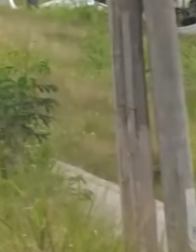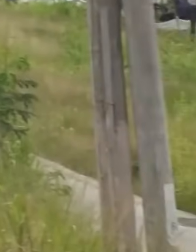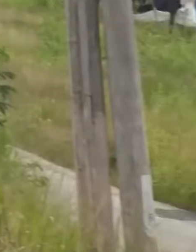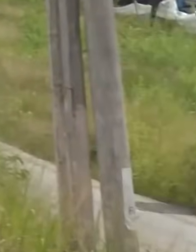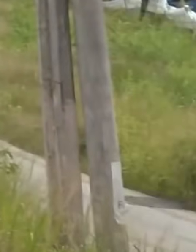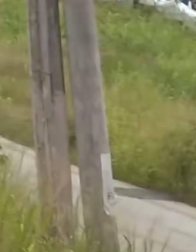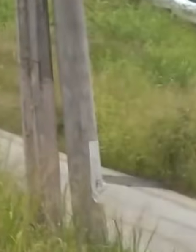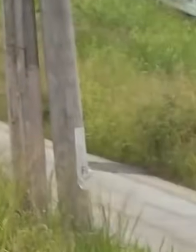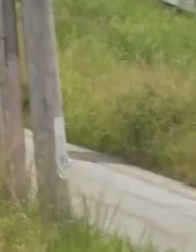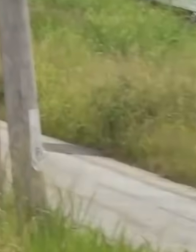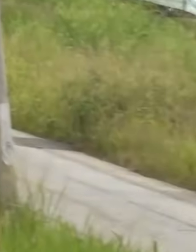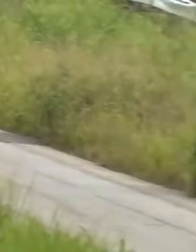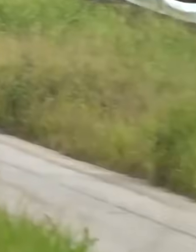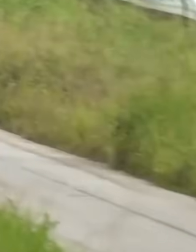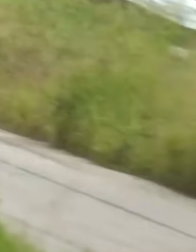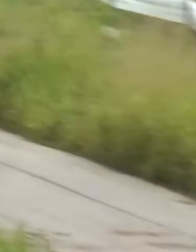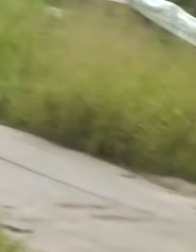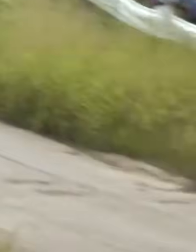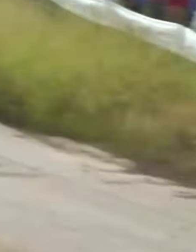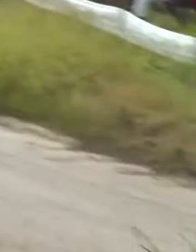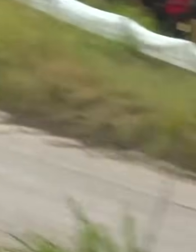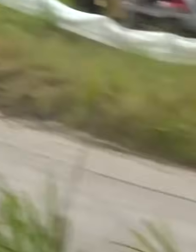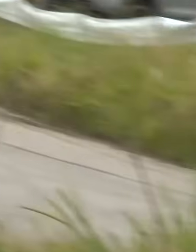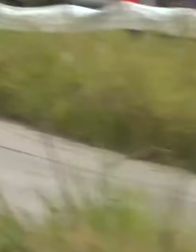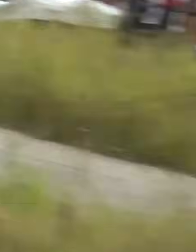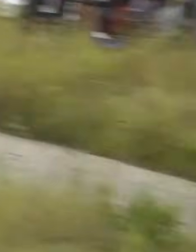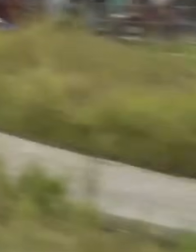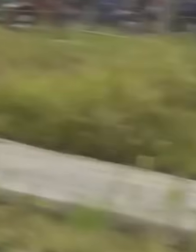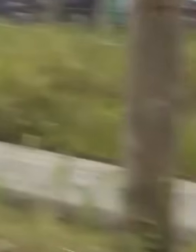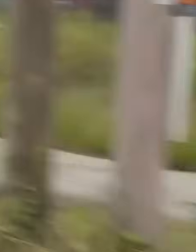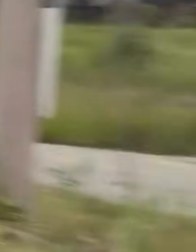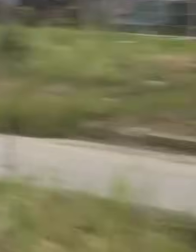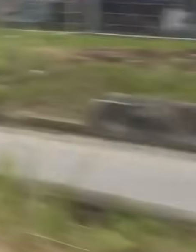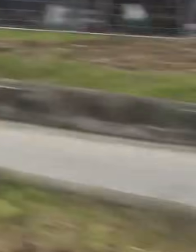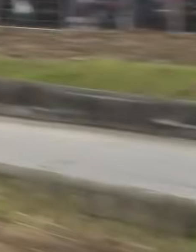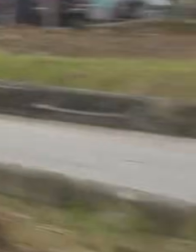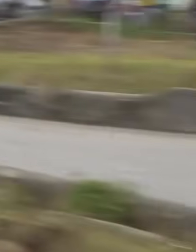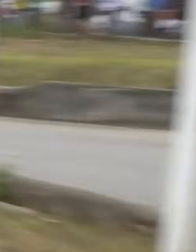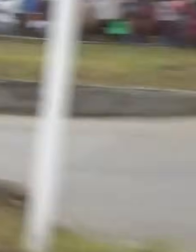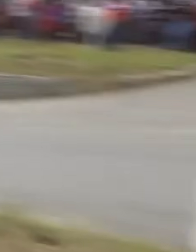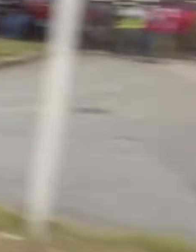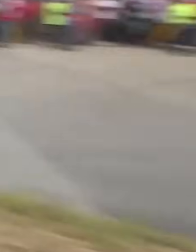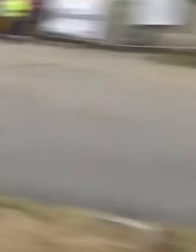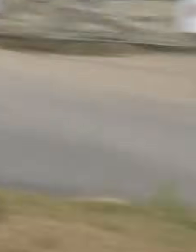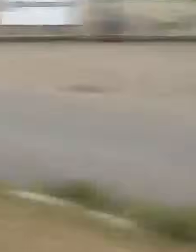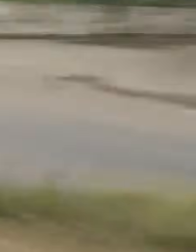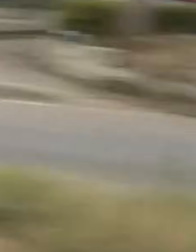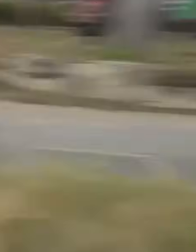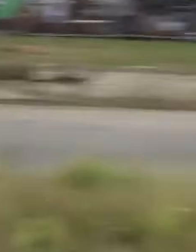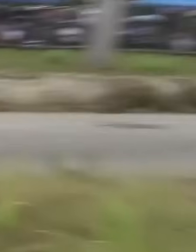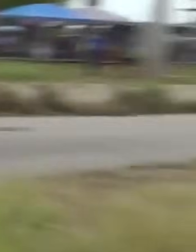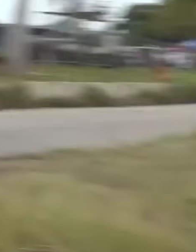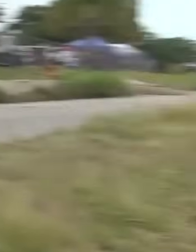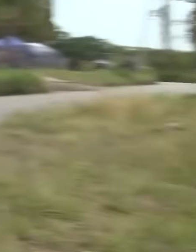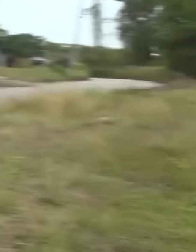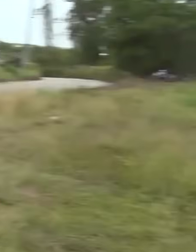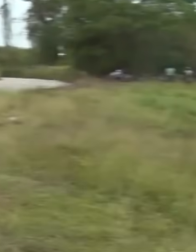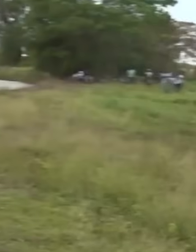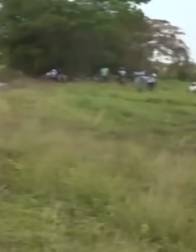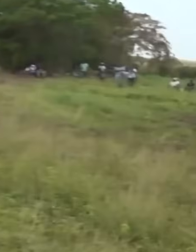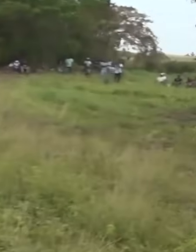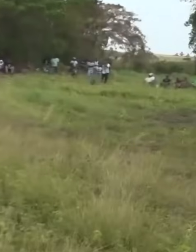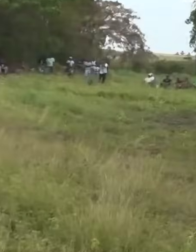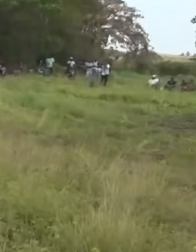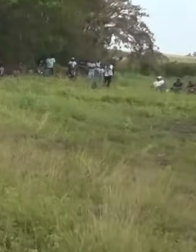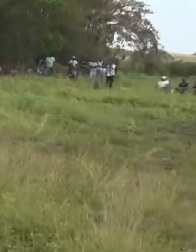Claire Jordan, Chief Executive Officer of title sponsor for the King of the Hill, First Citizens, also